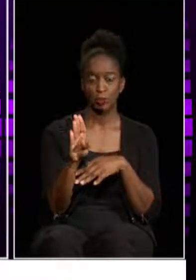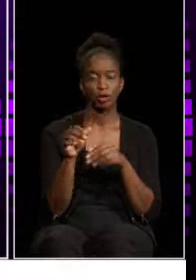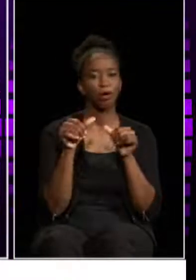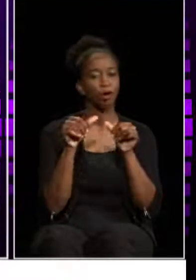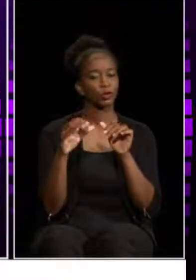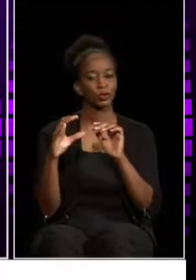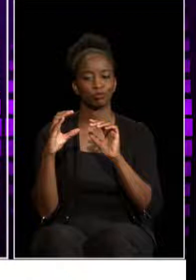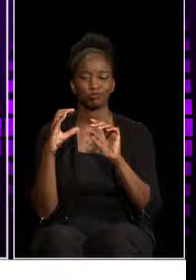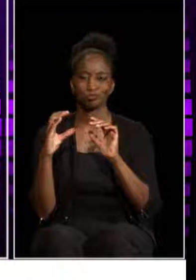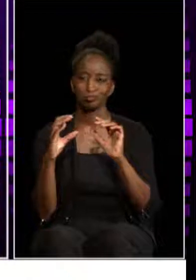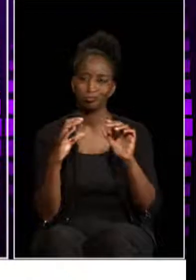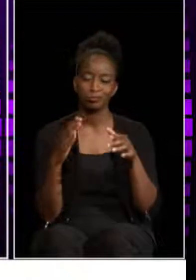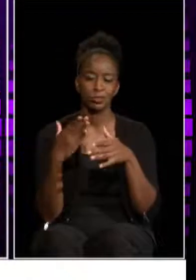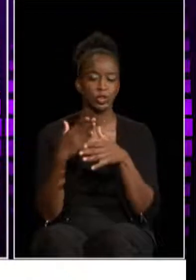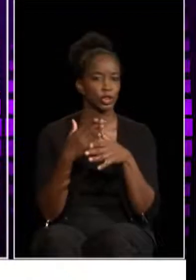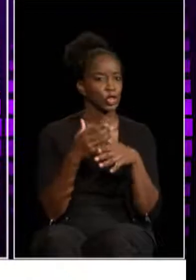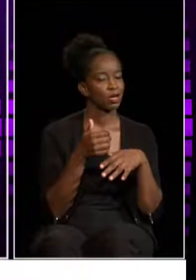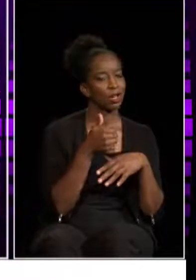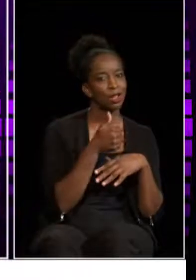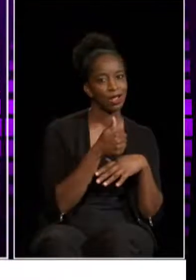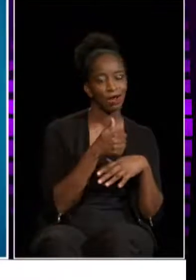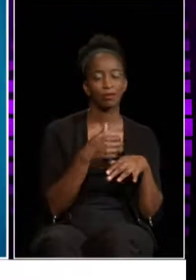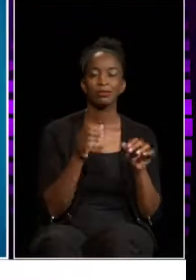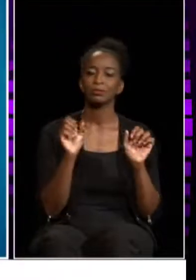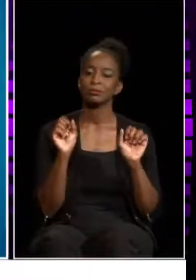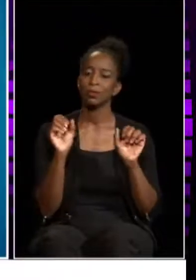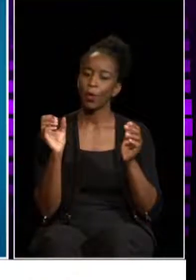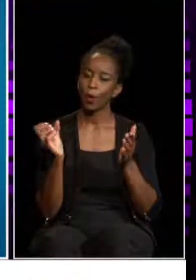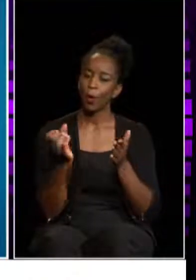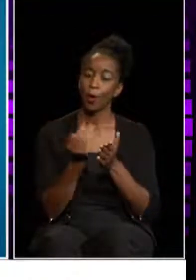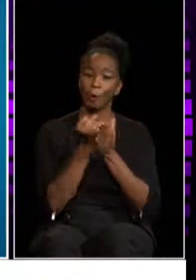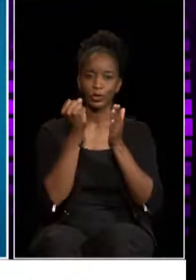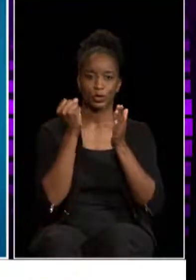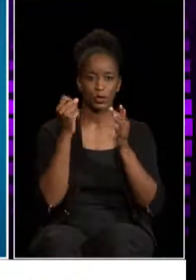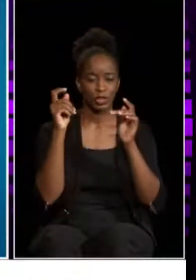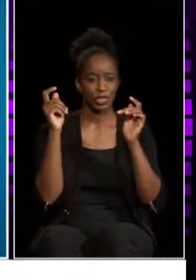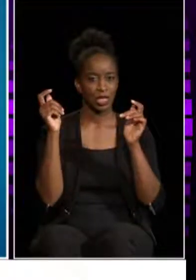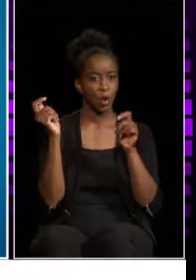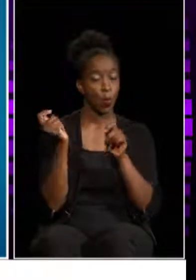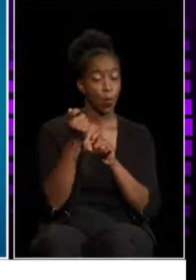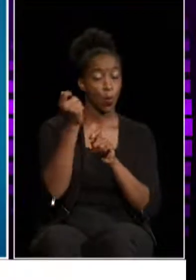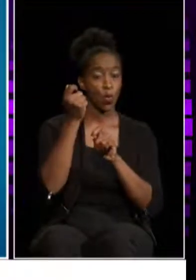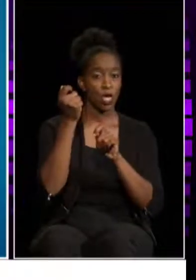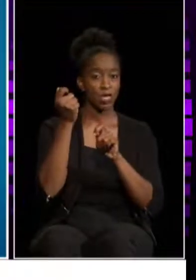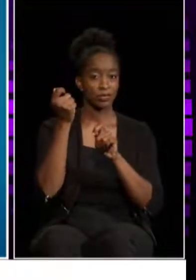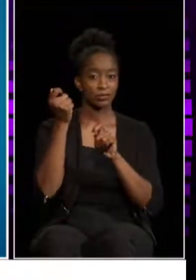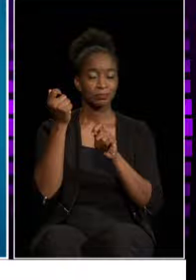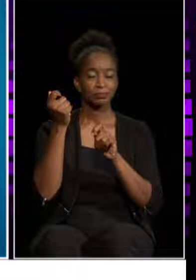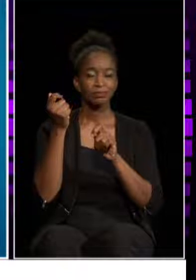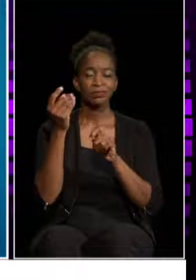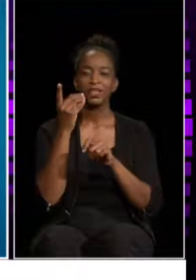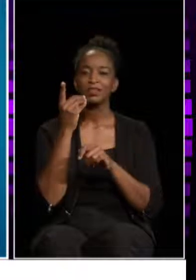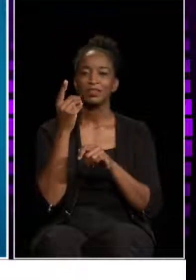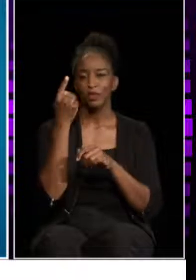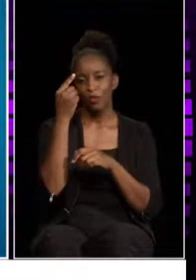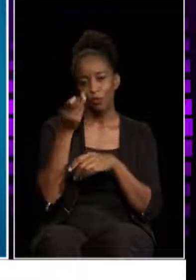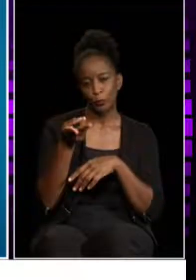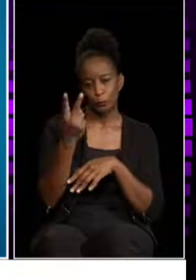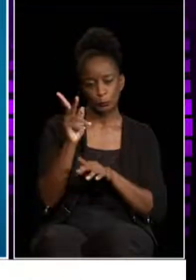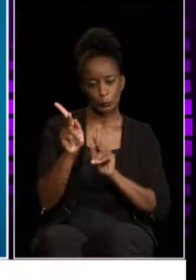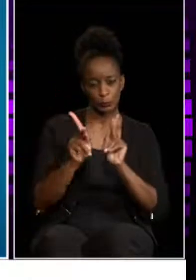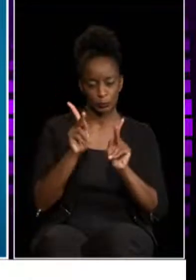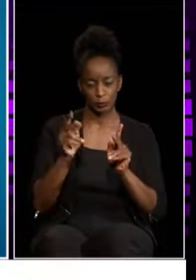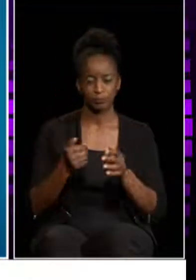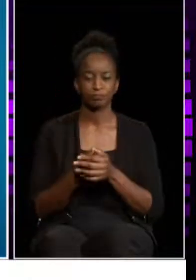something like that? So, yes. So, the video that we watched just now with the young man speaking, it really hit me in a